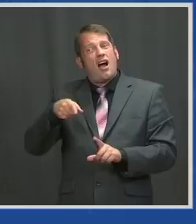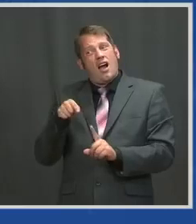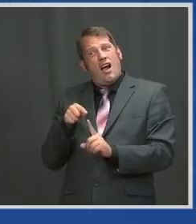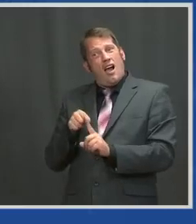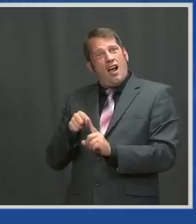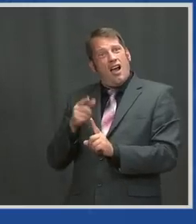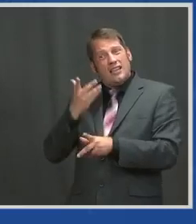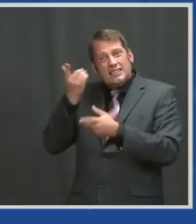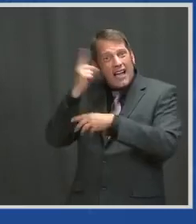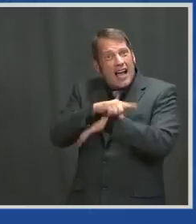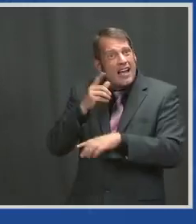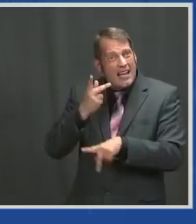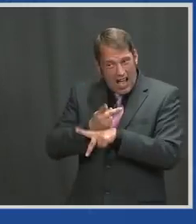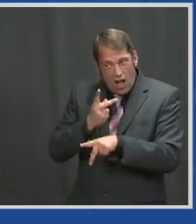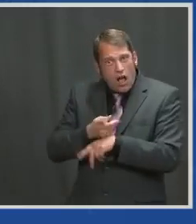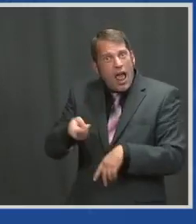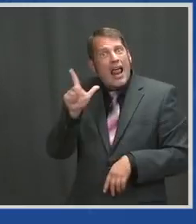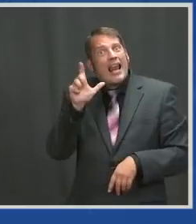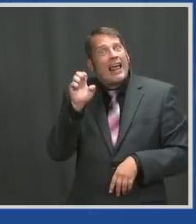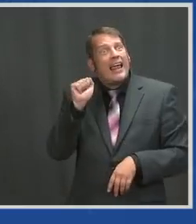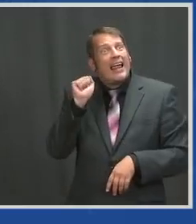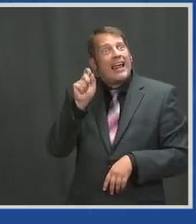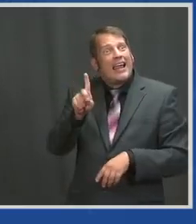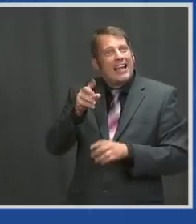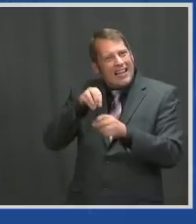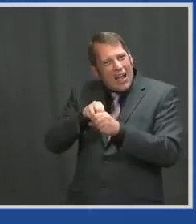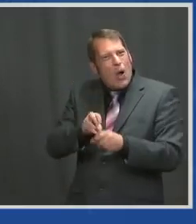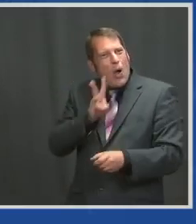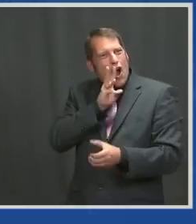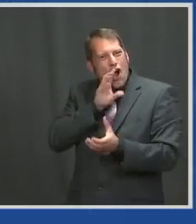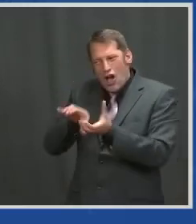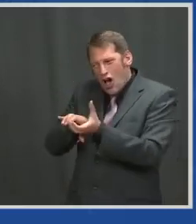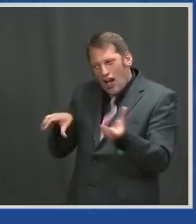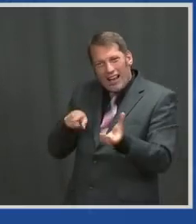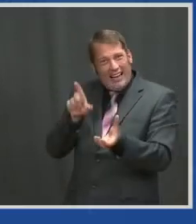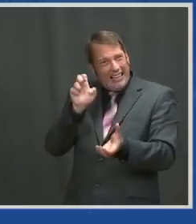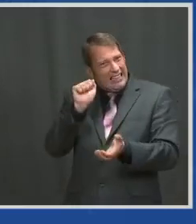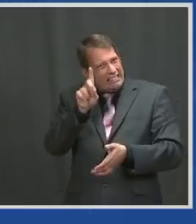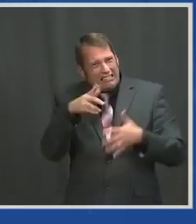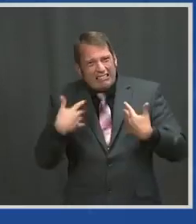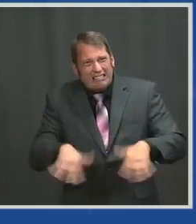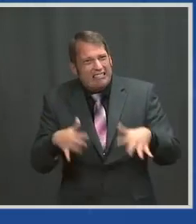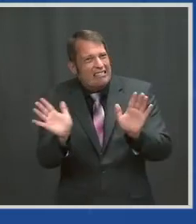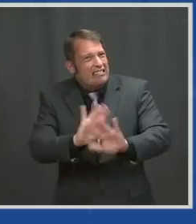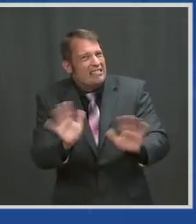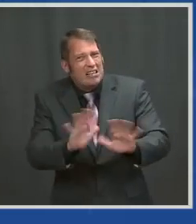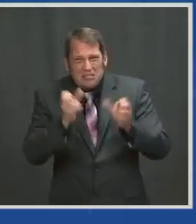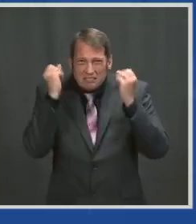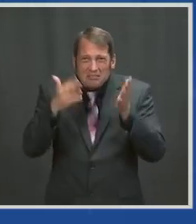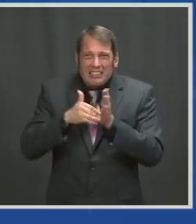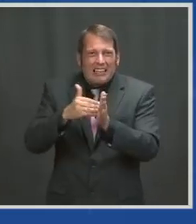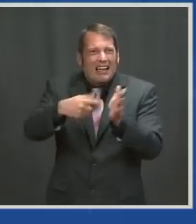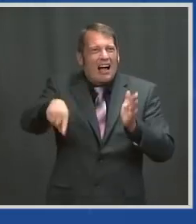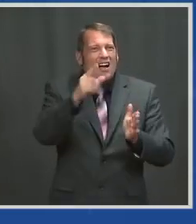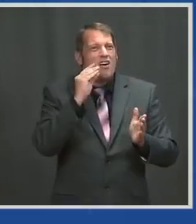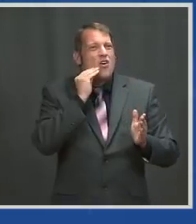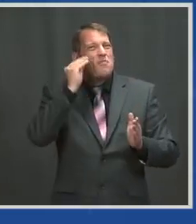water goes through. 10 million homes. I saw a water project